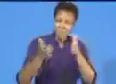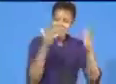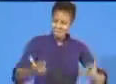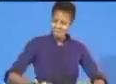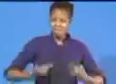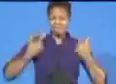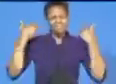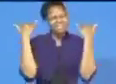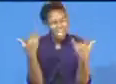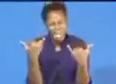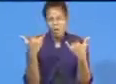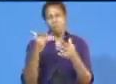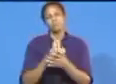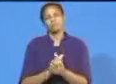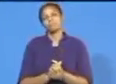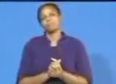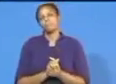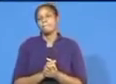right now.